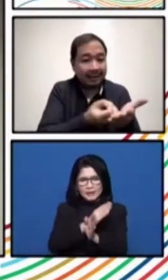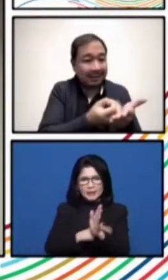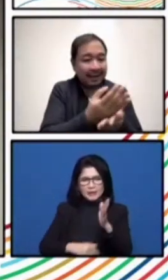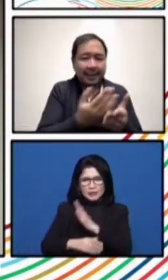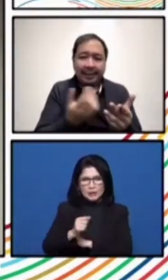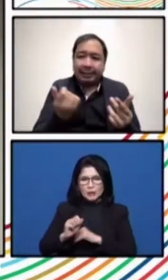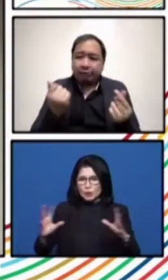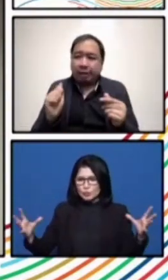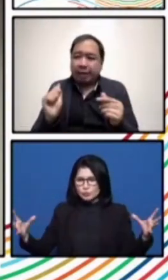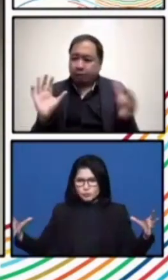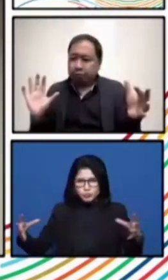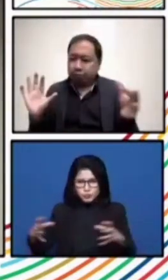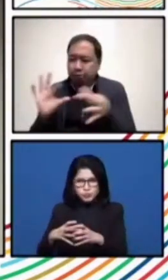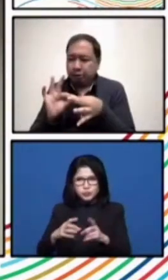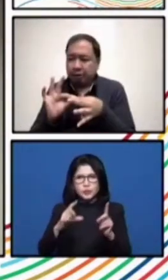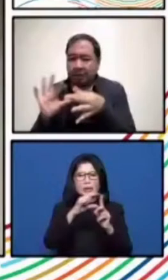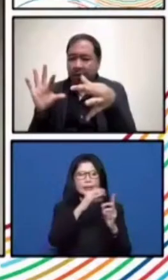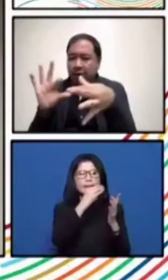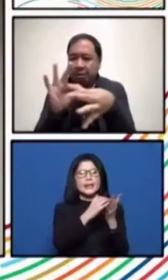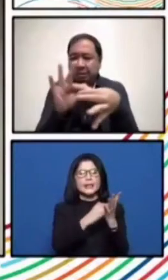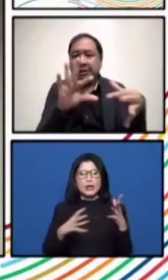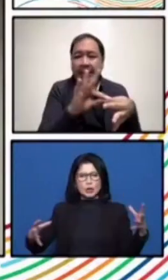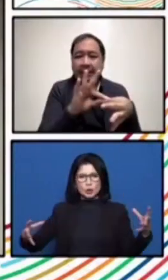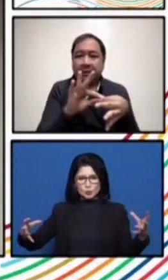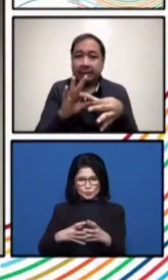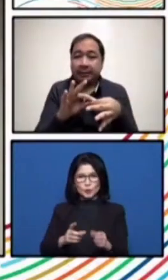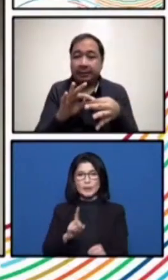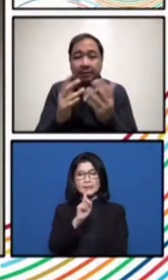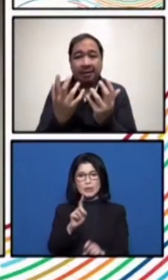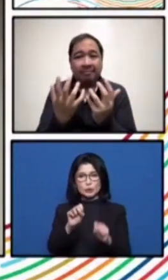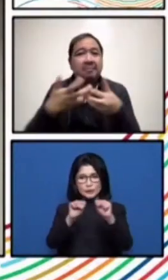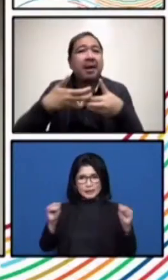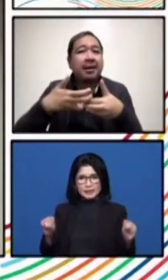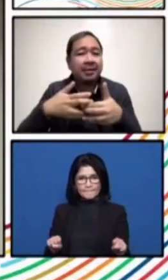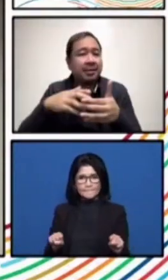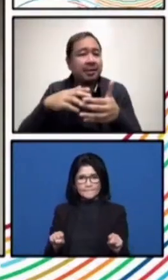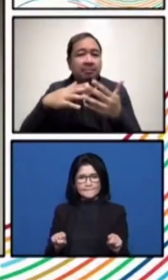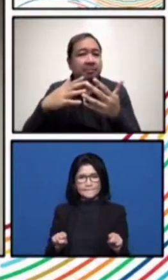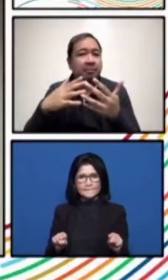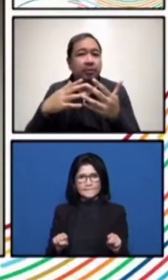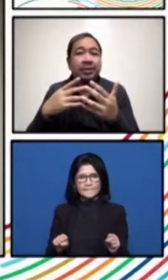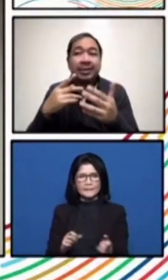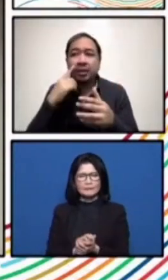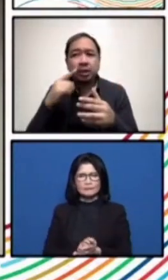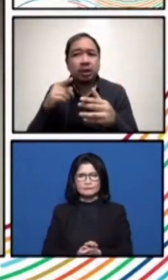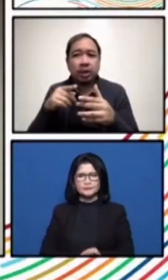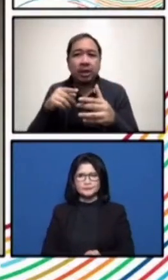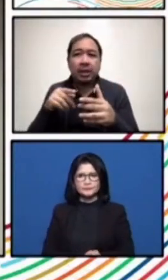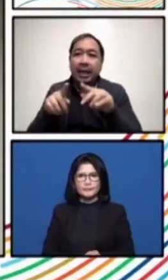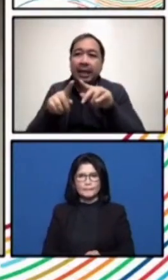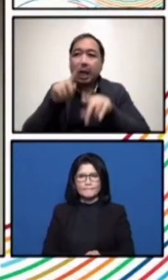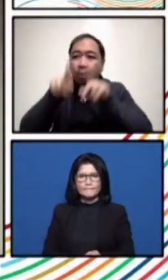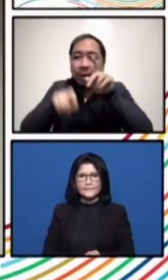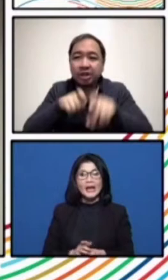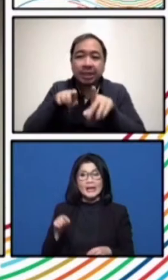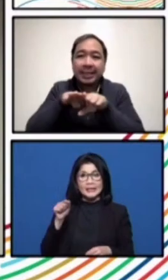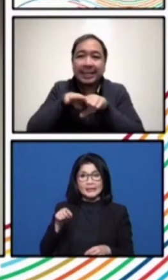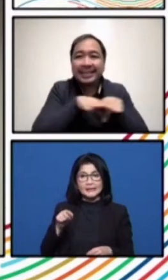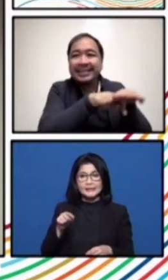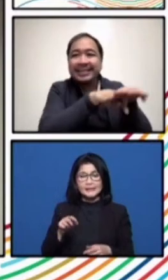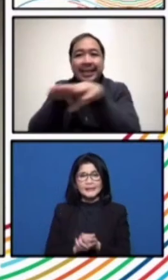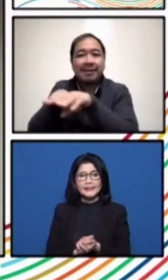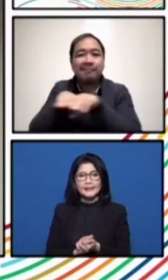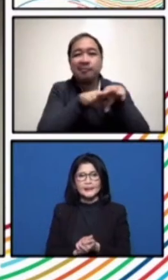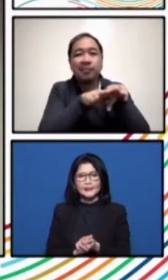with a again with with the ability to to uh have the same questions to identify people's functional